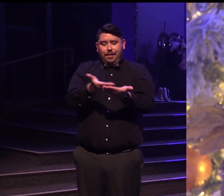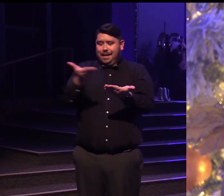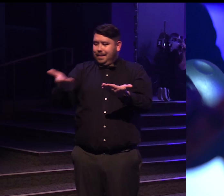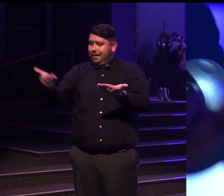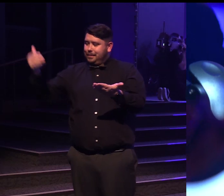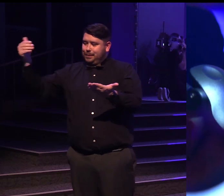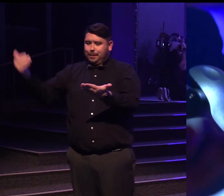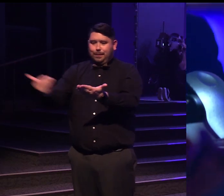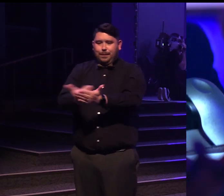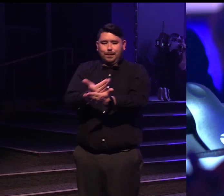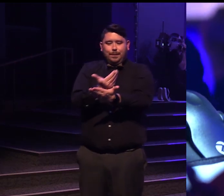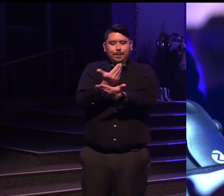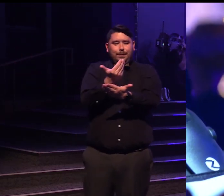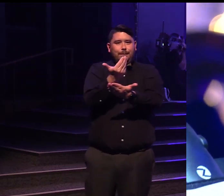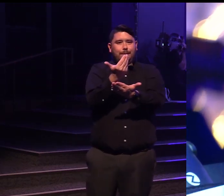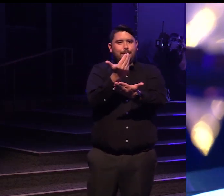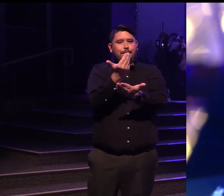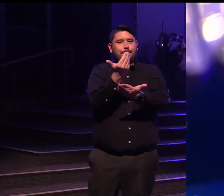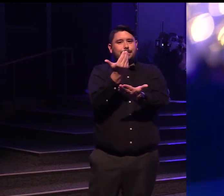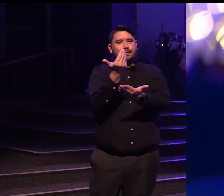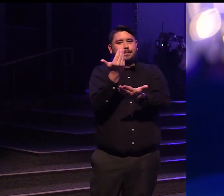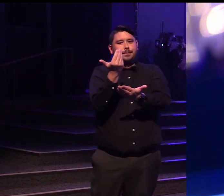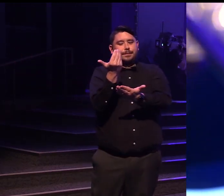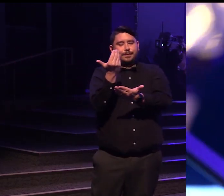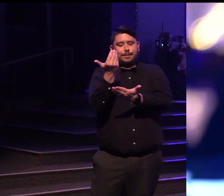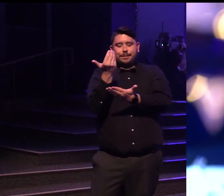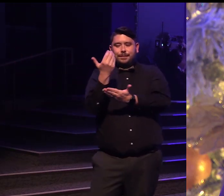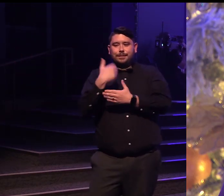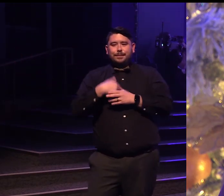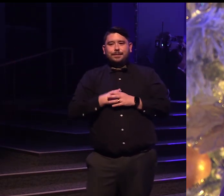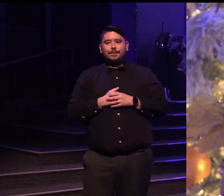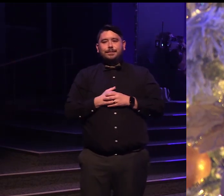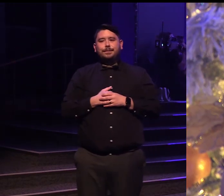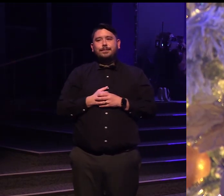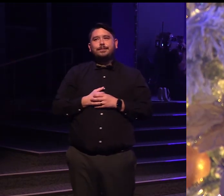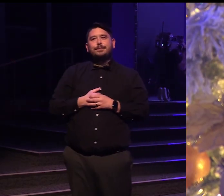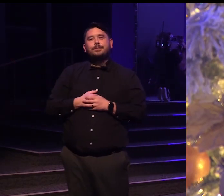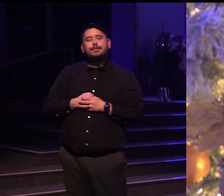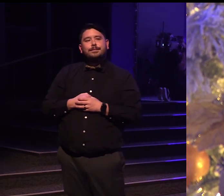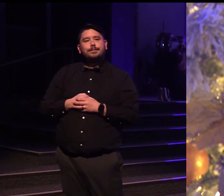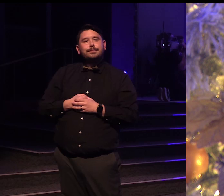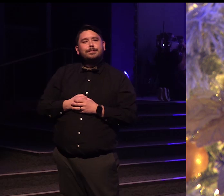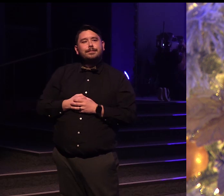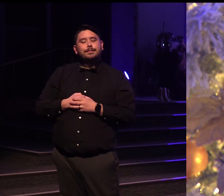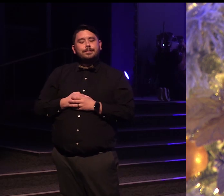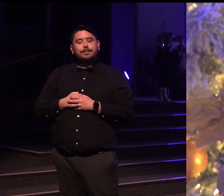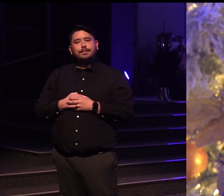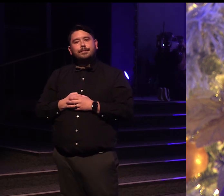all things new.